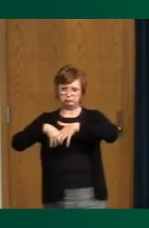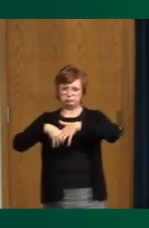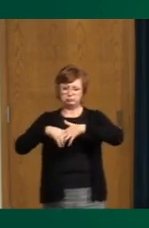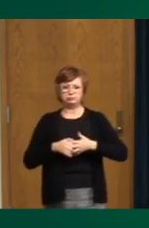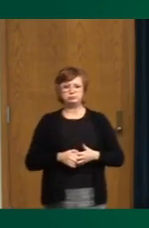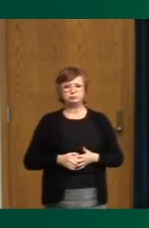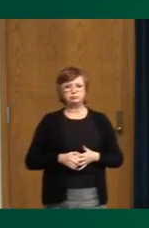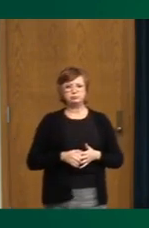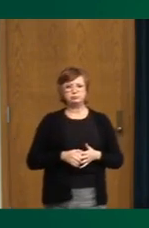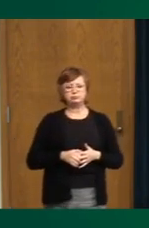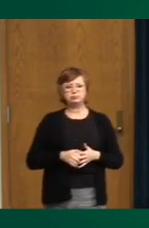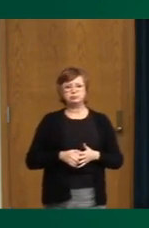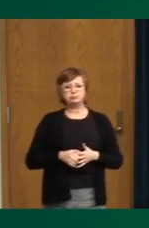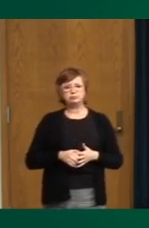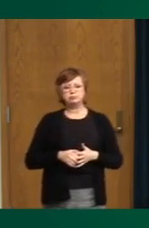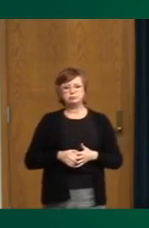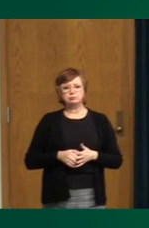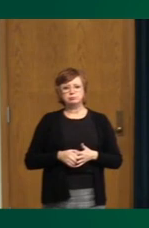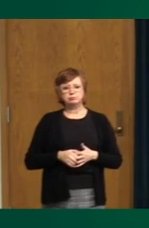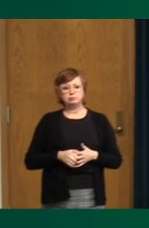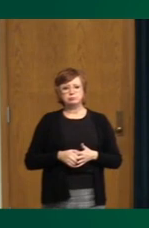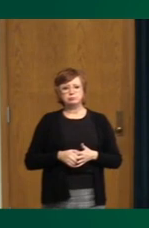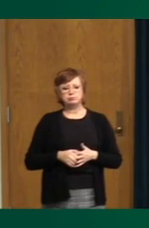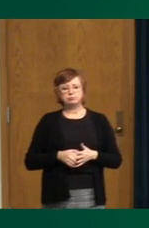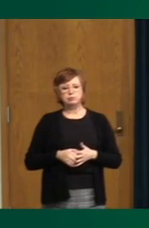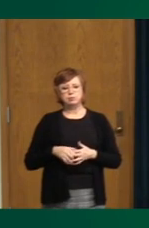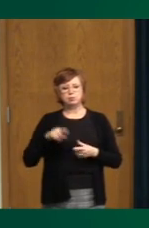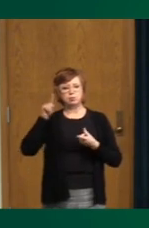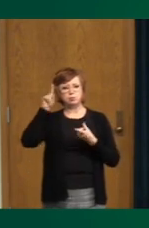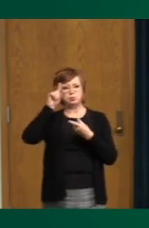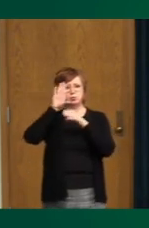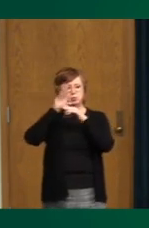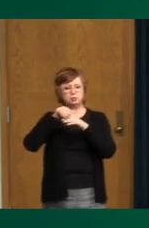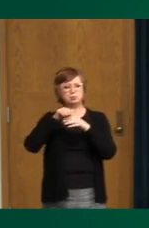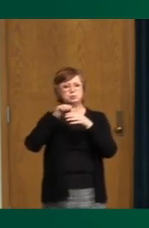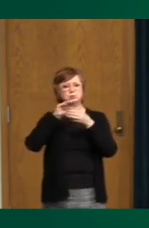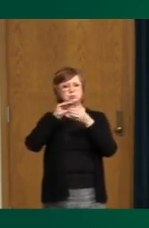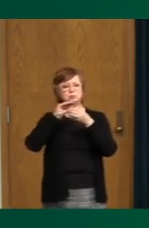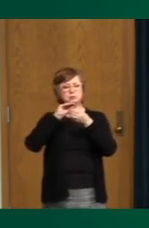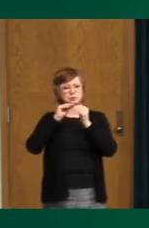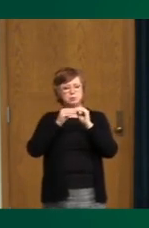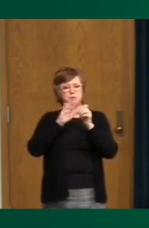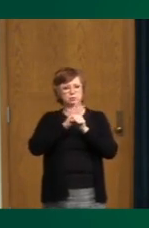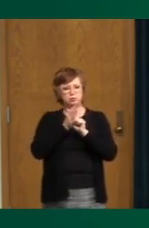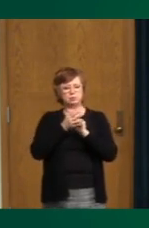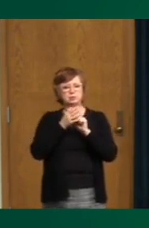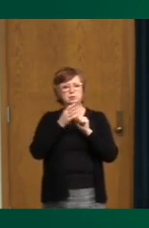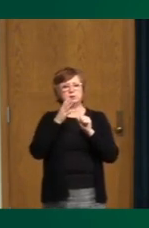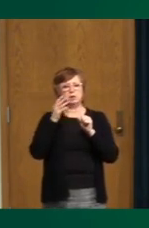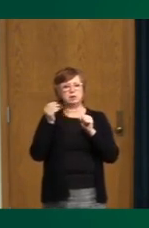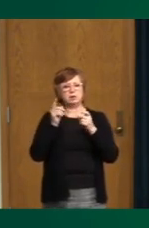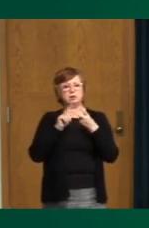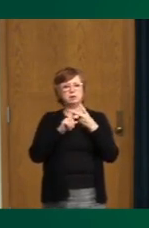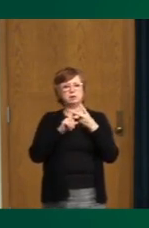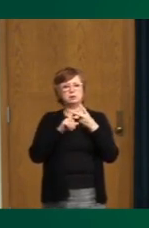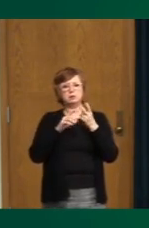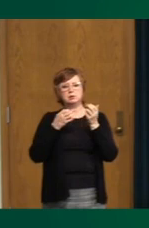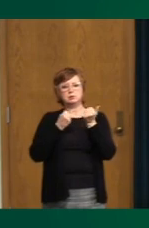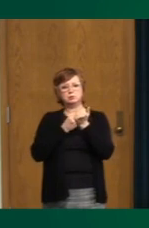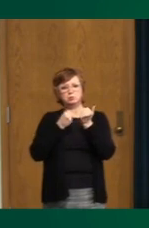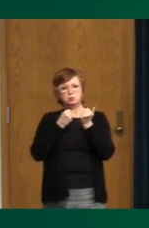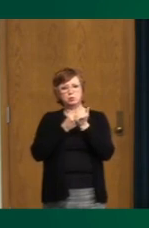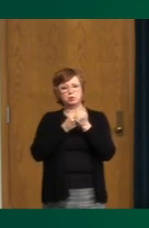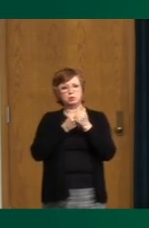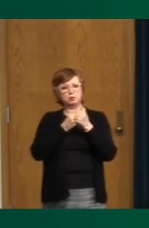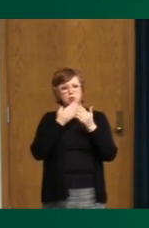terms of moving towards better outcomes, in terms of lower case numbers, but also supporting timely